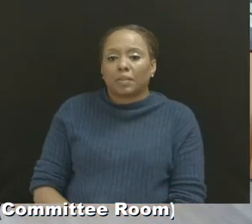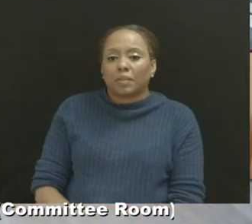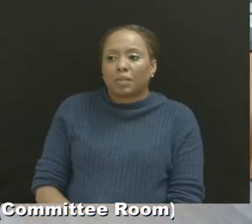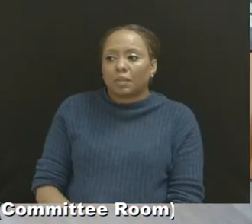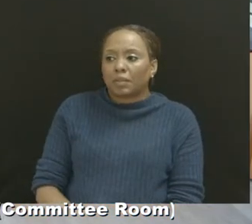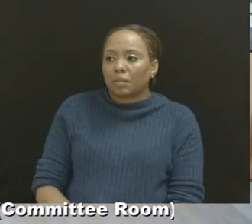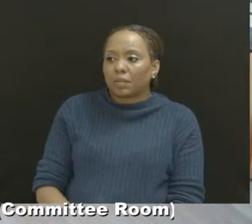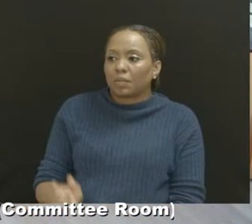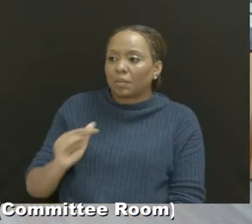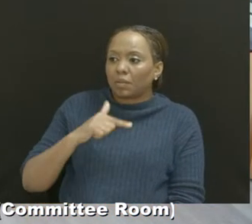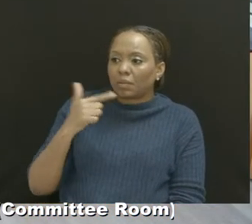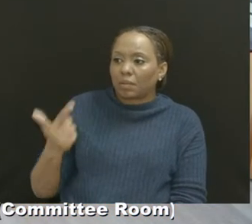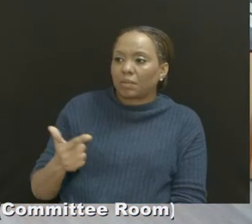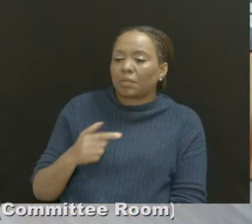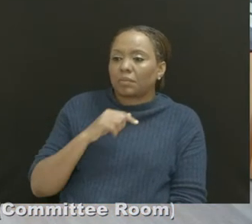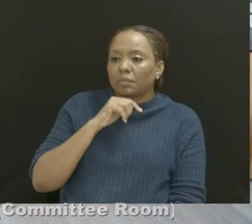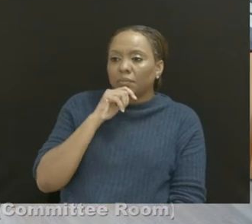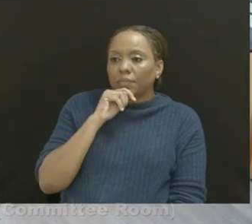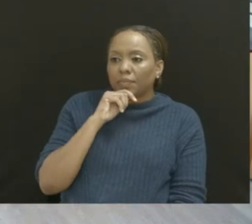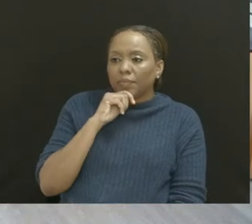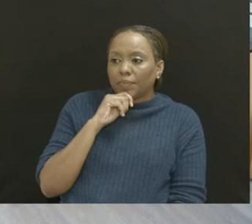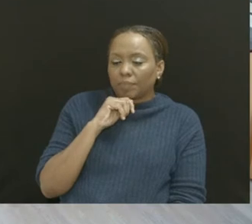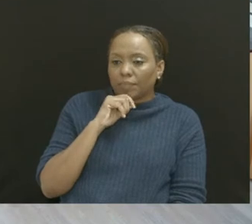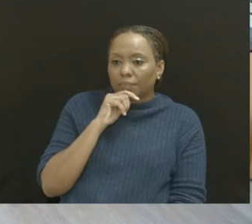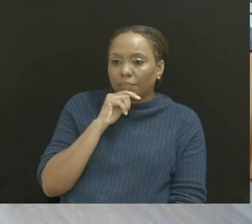you. Honorable Member President Thomas.